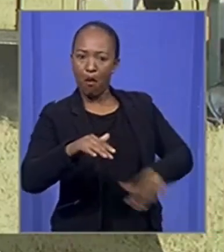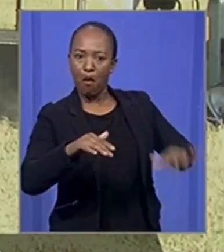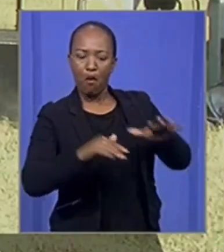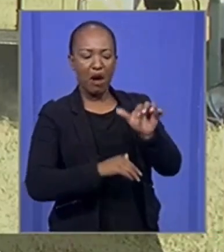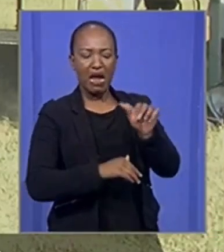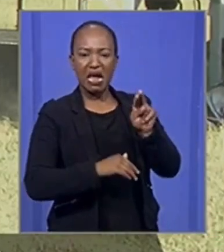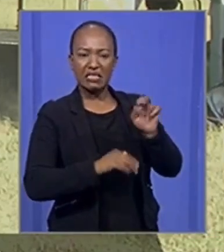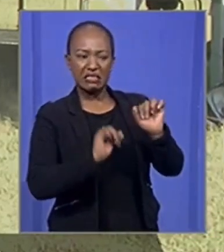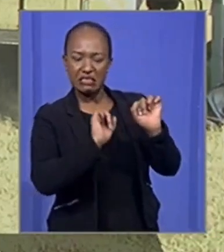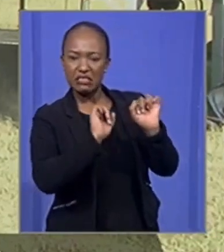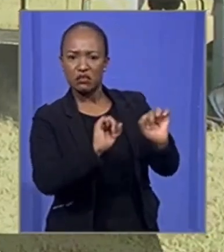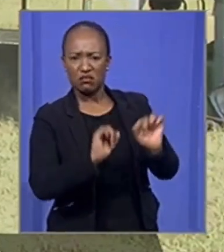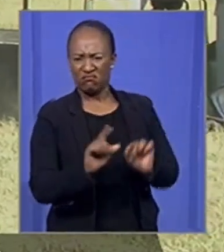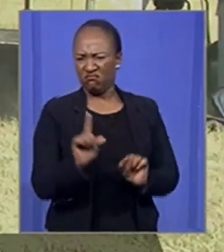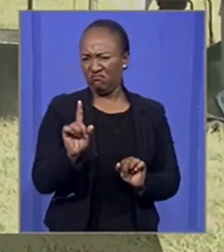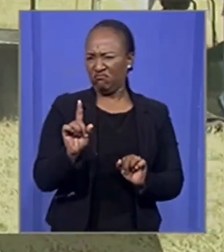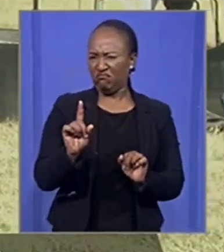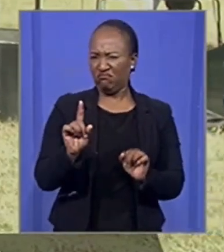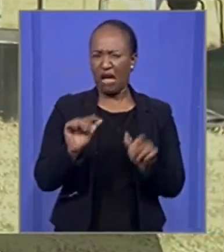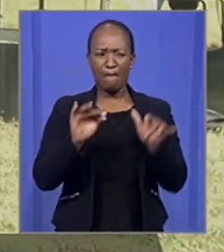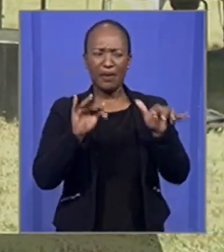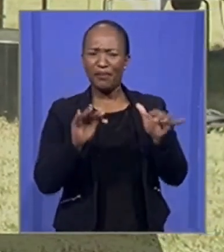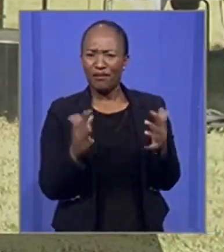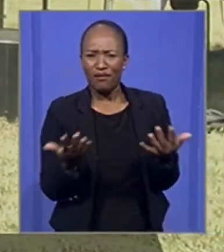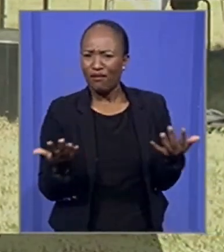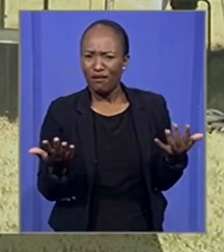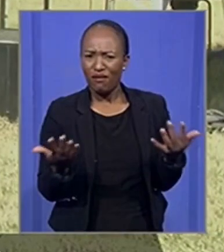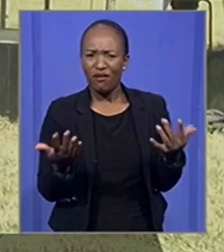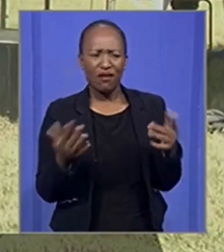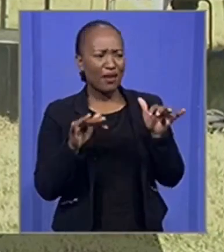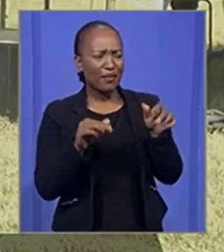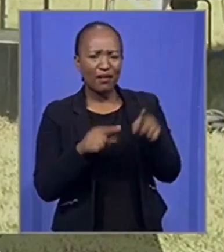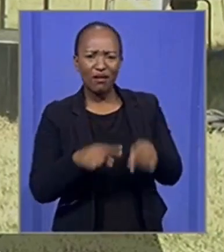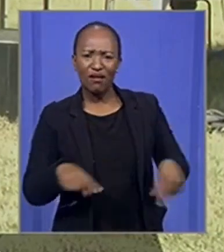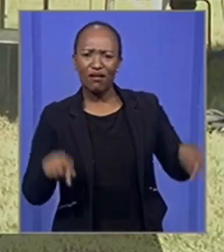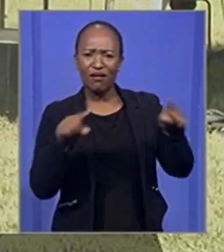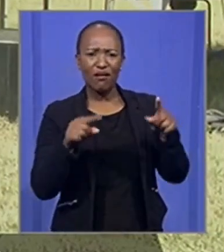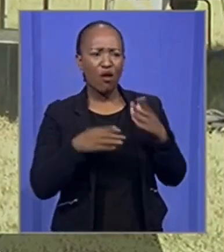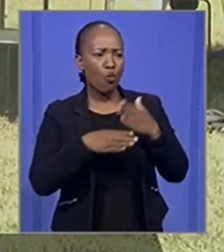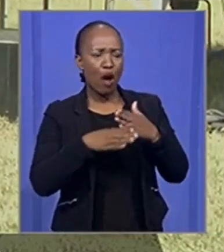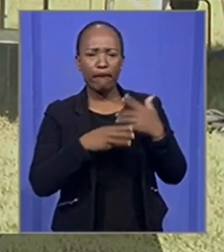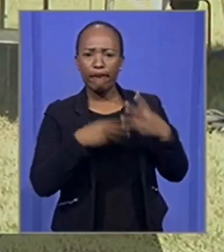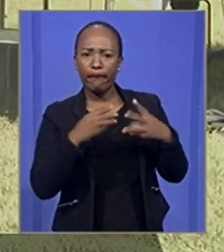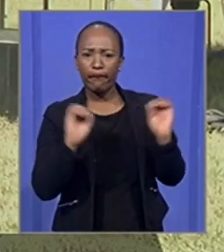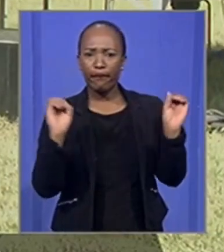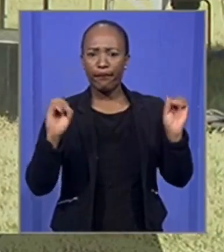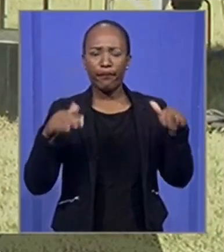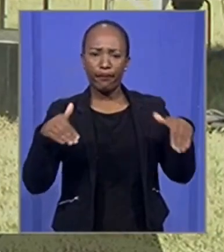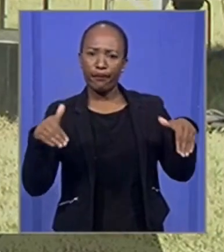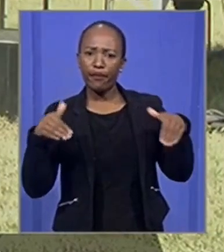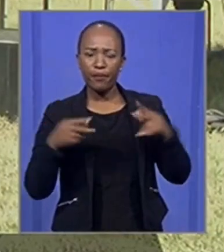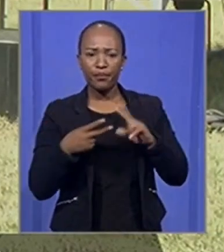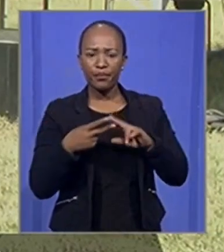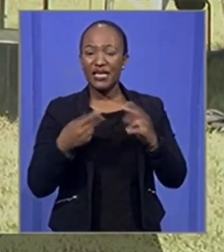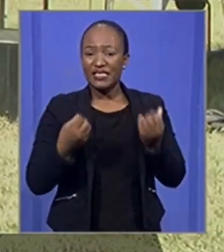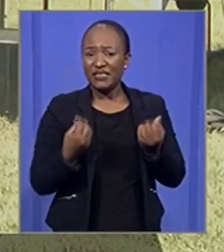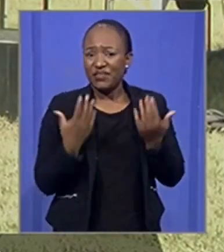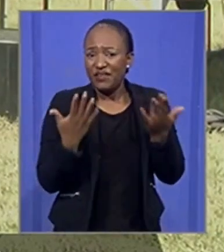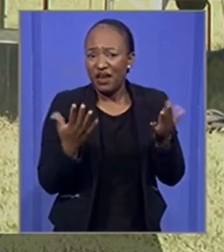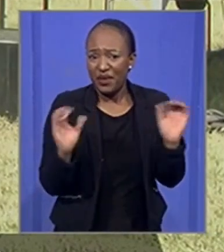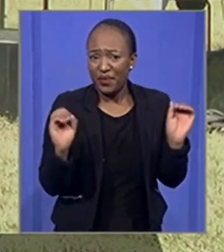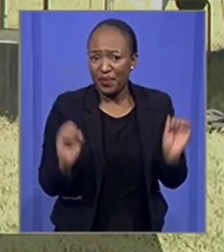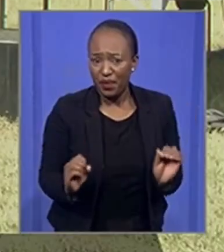Limpopo belong to the ANC whilst people are sitting with unemployment and service delivery issues? There are many